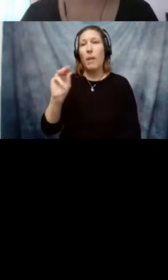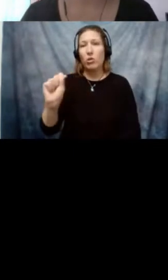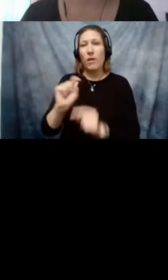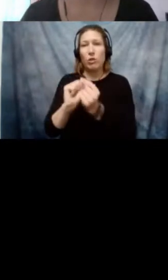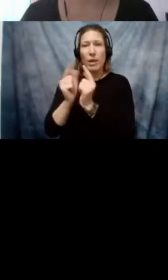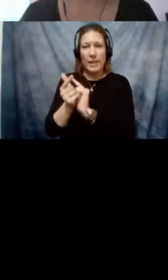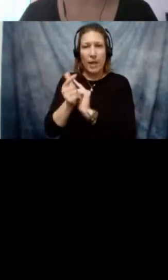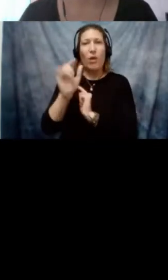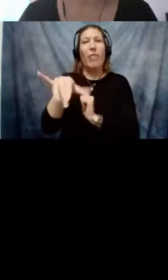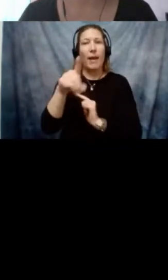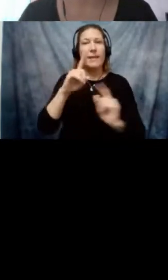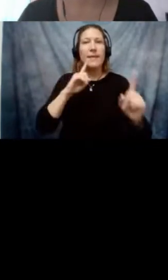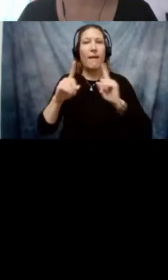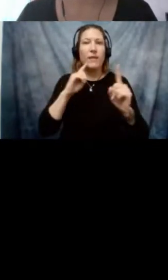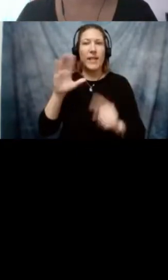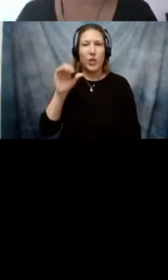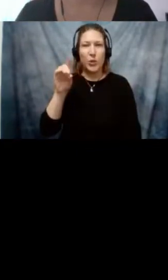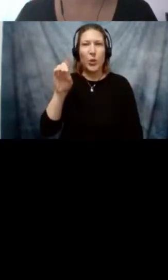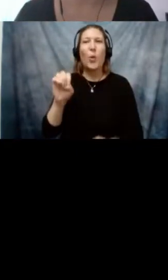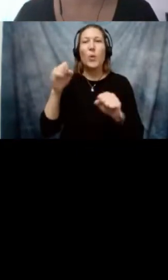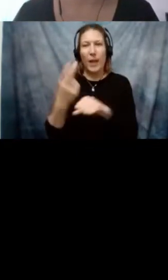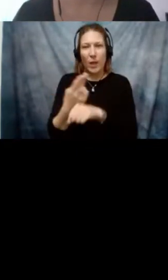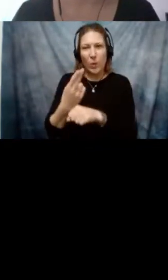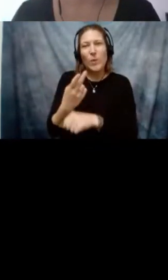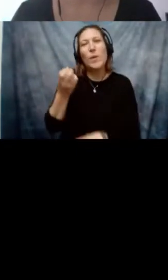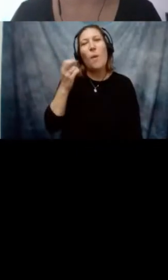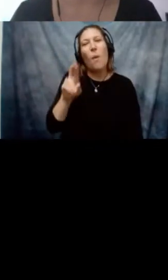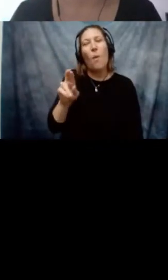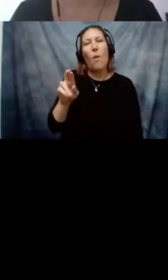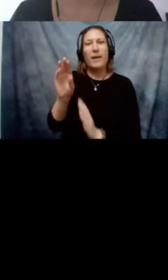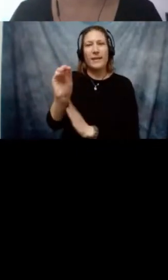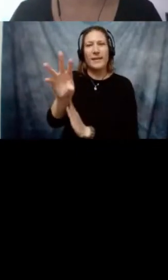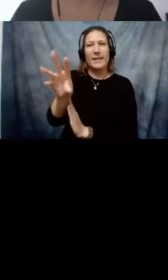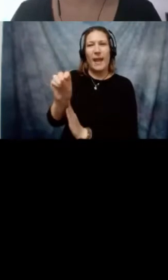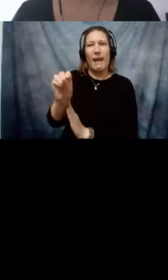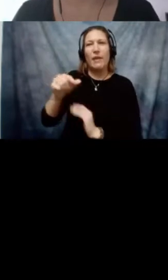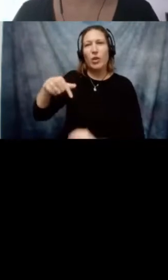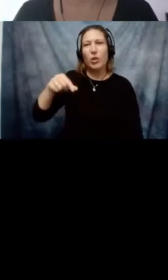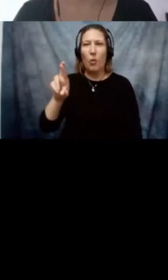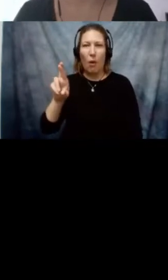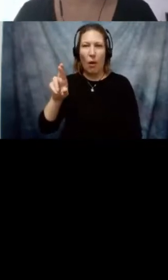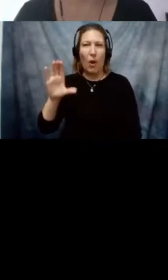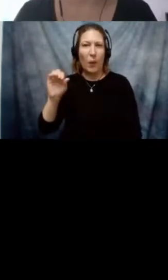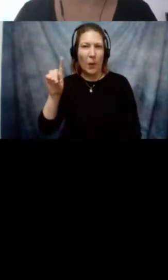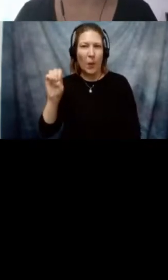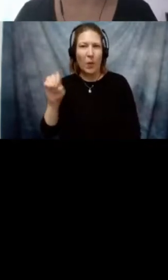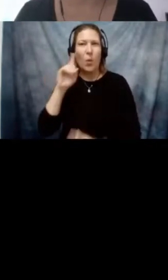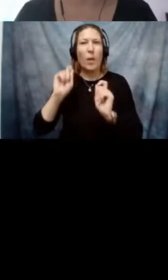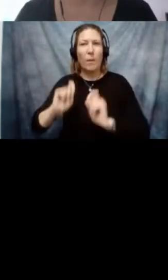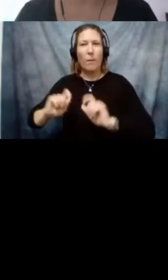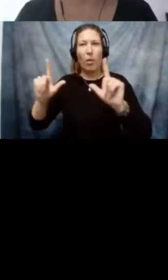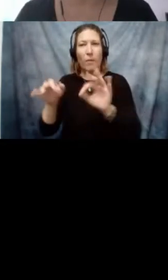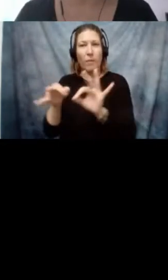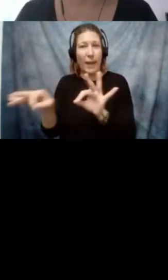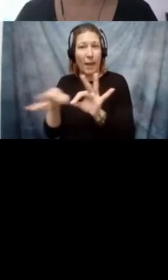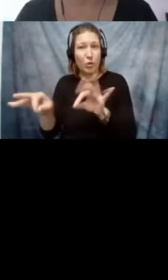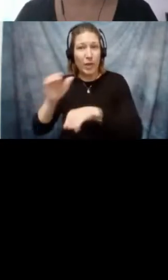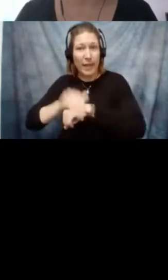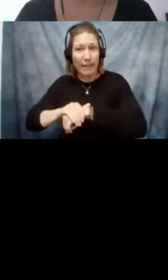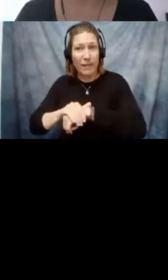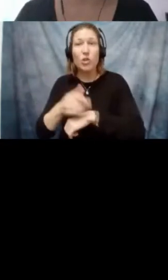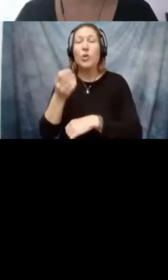is the conversation code that you can use, or you can scan the QR code and it will pull up either closed captioning in English or it